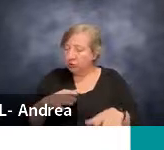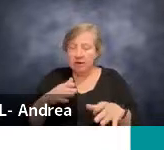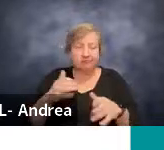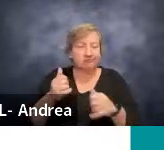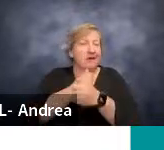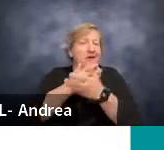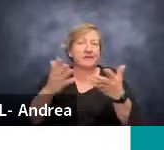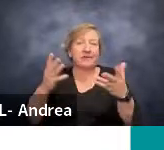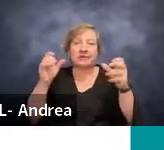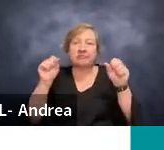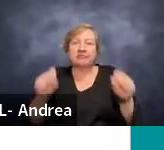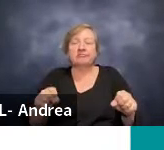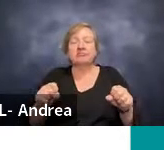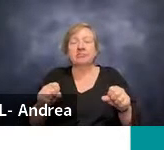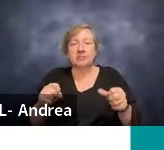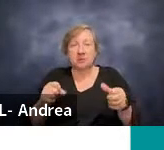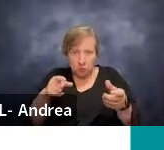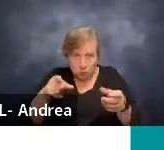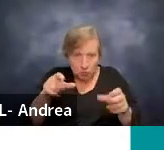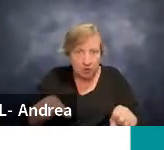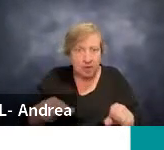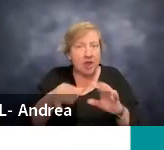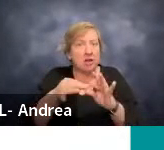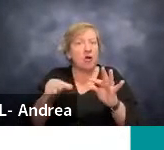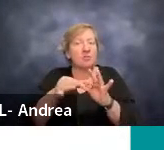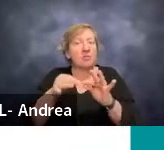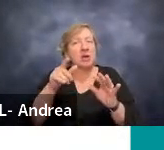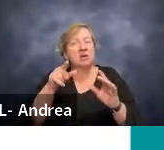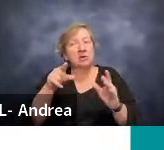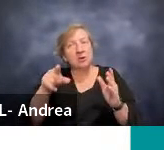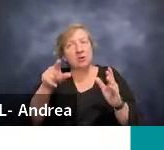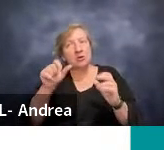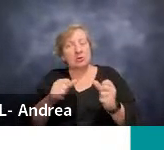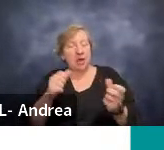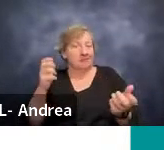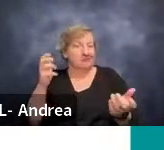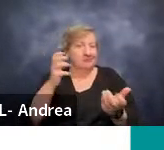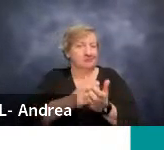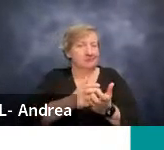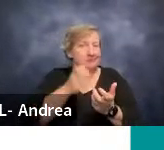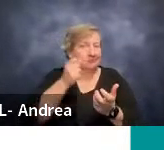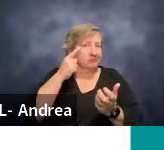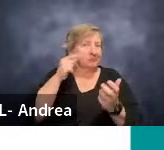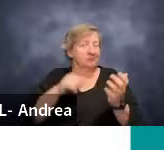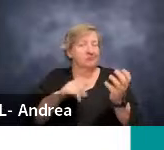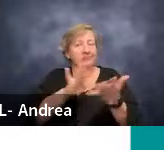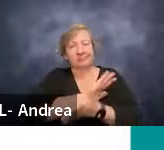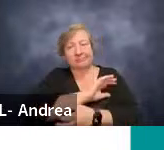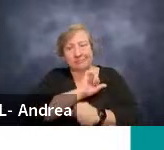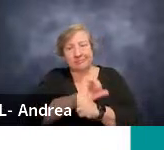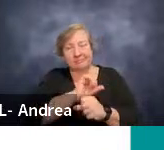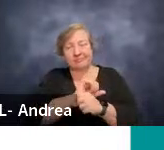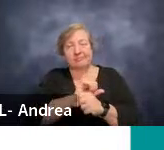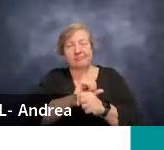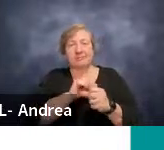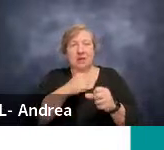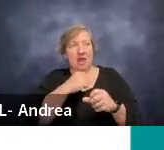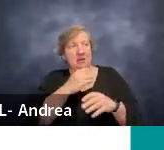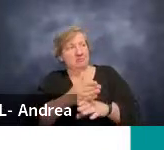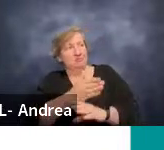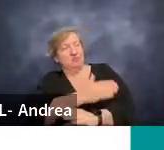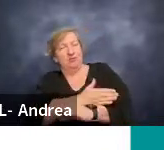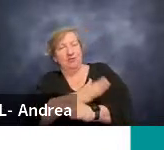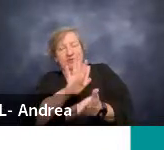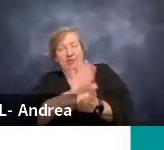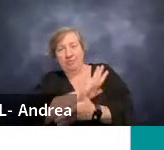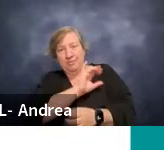have ways to comment and make this document as good as it can be. So with that, I'm going to turn